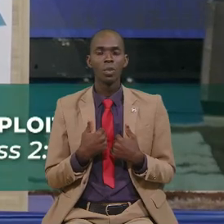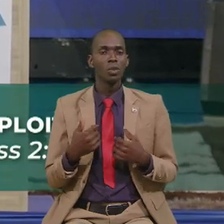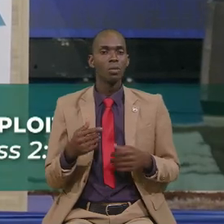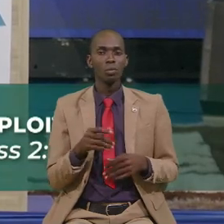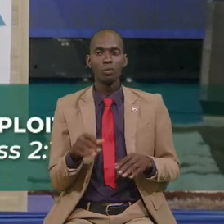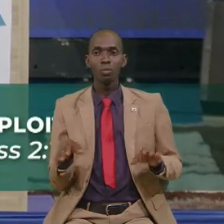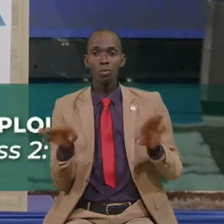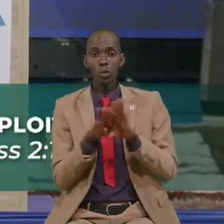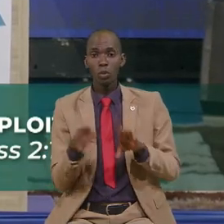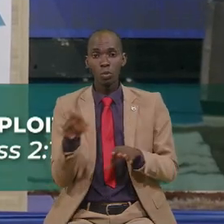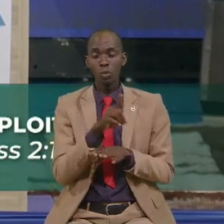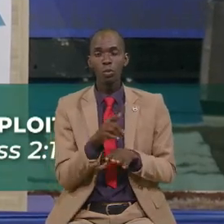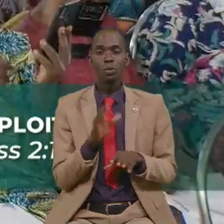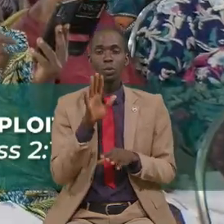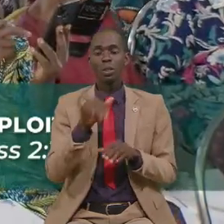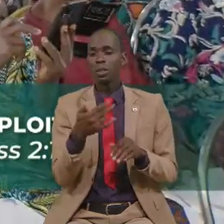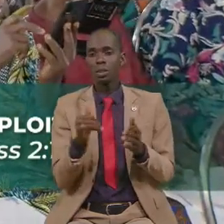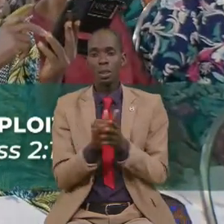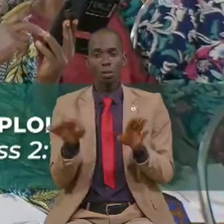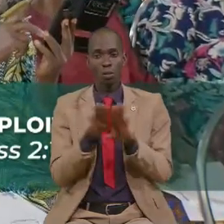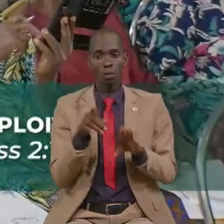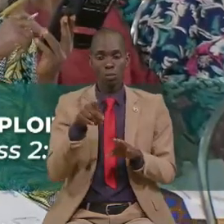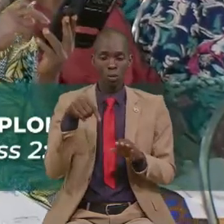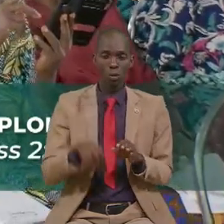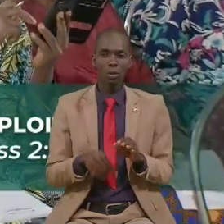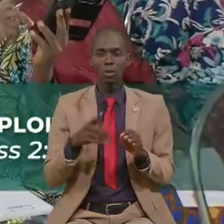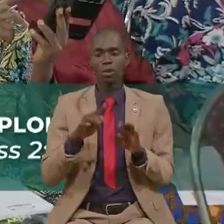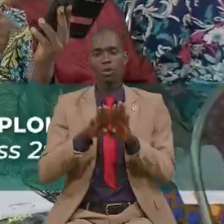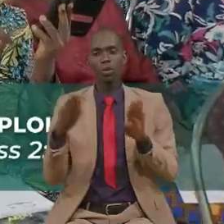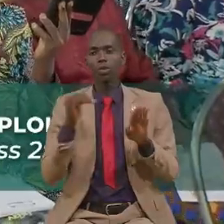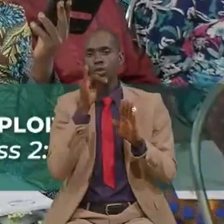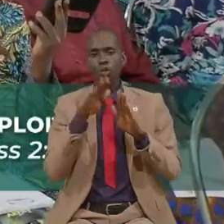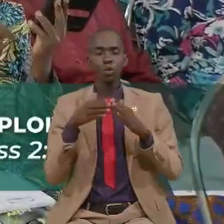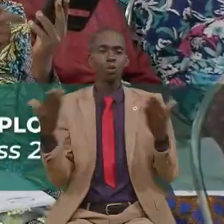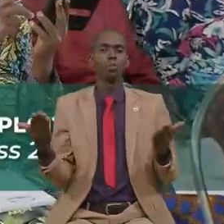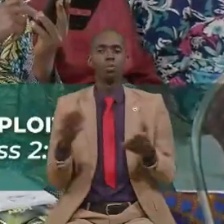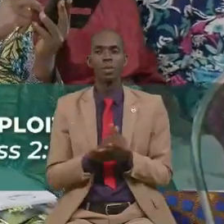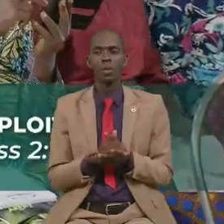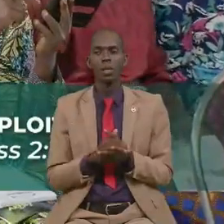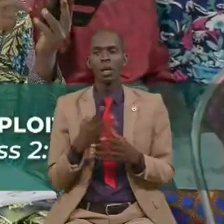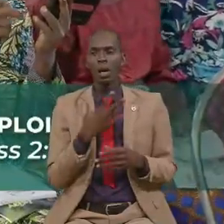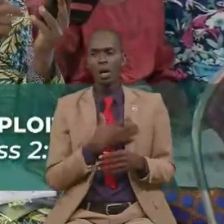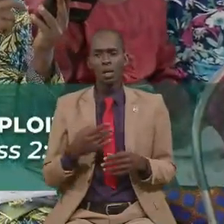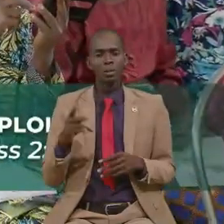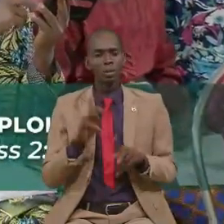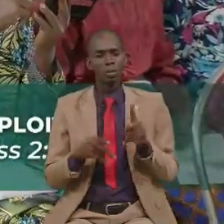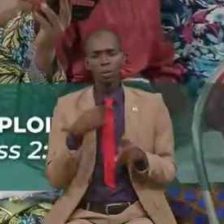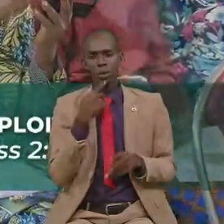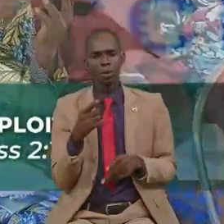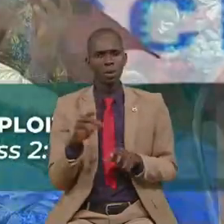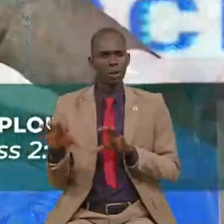the door is open to them. They said, didn't we tell you not to preach in